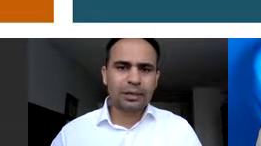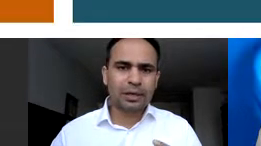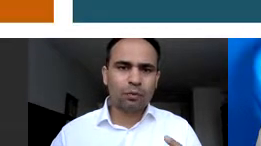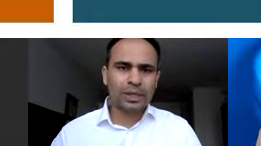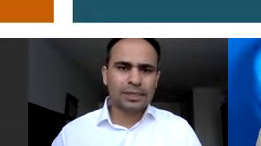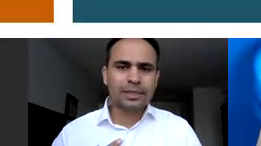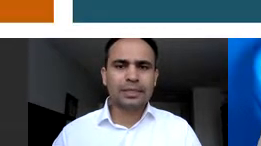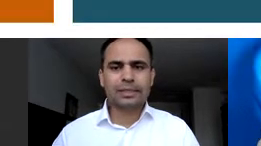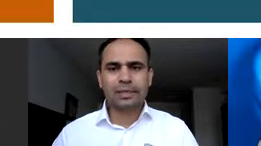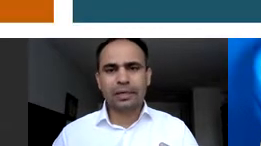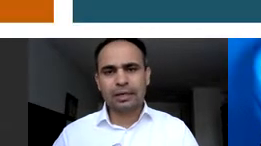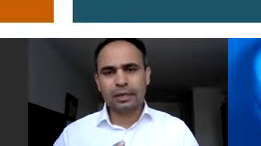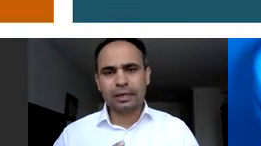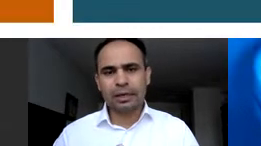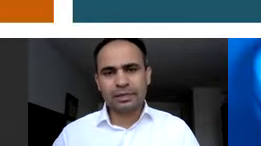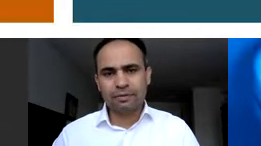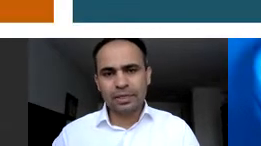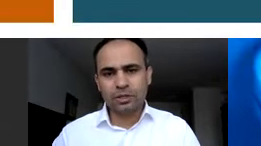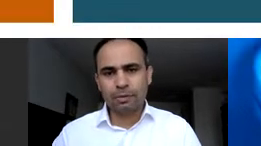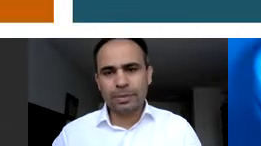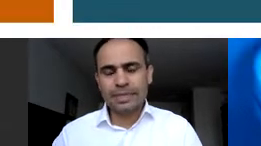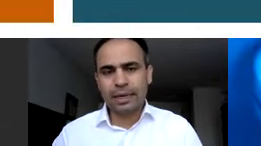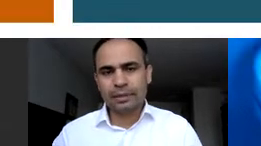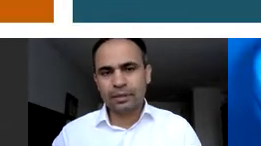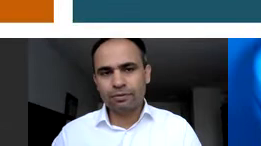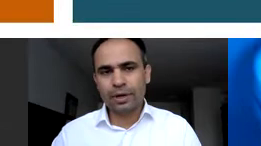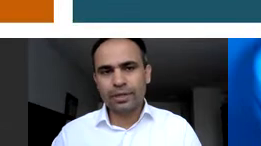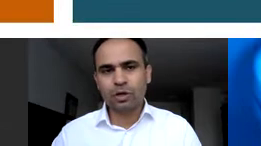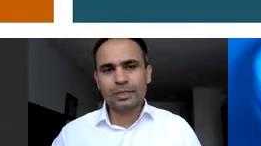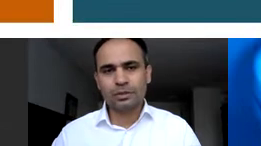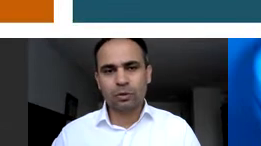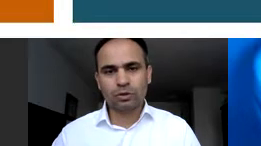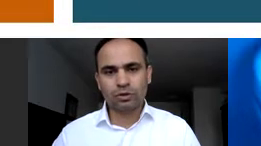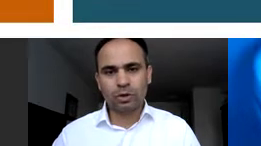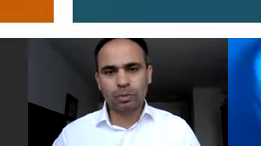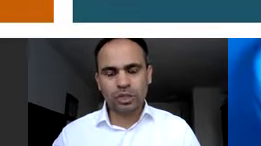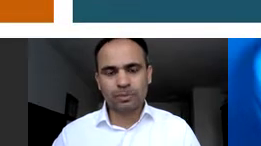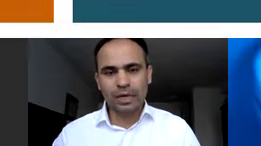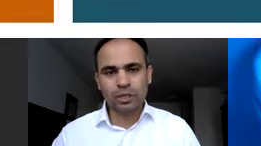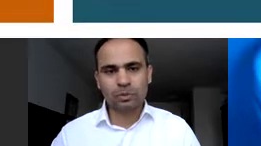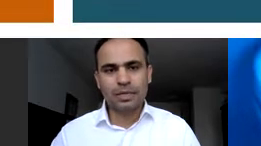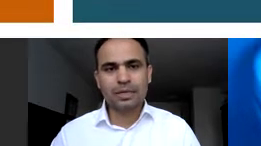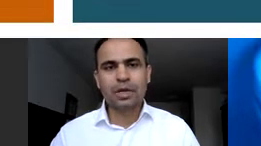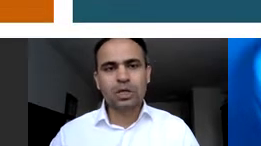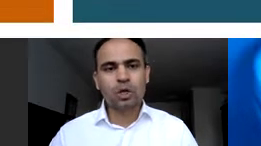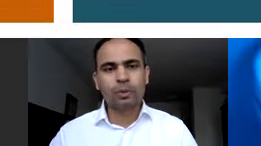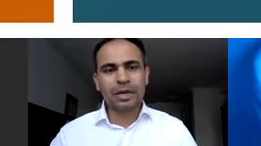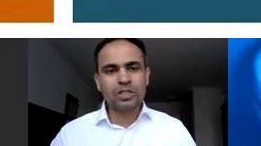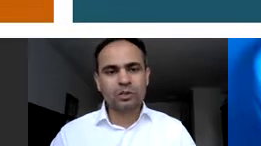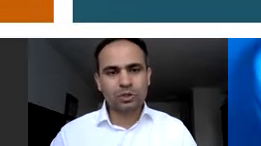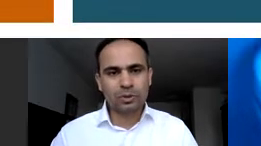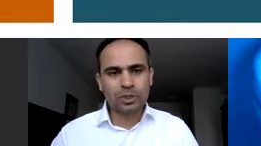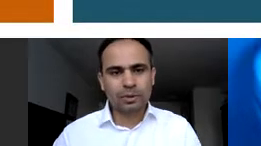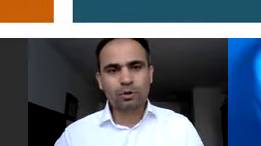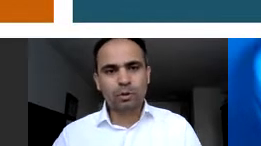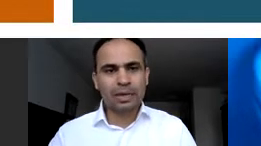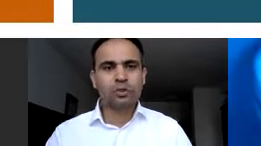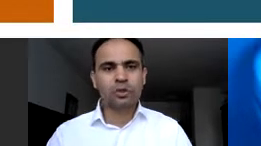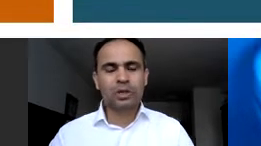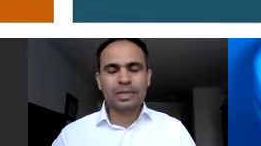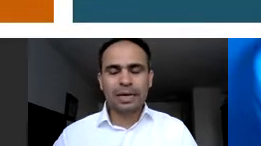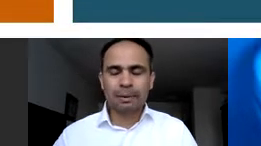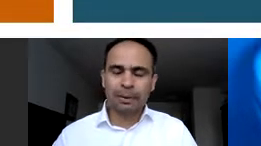Once these services are basically identified, colleagues, as part of the operations management team, the operations management